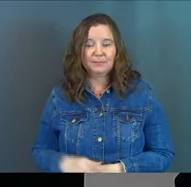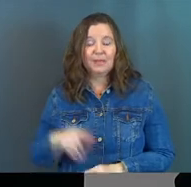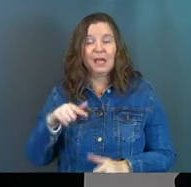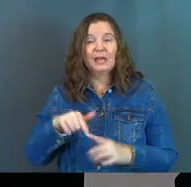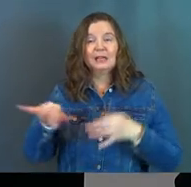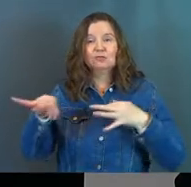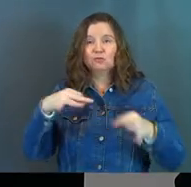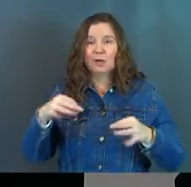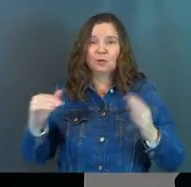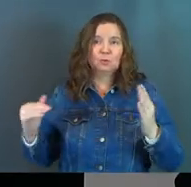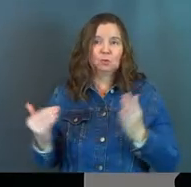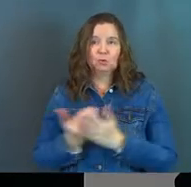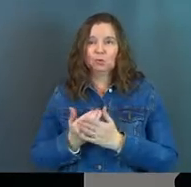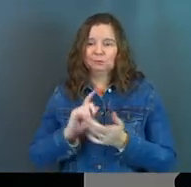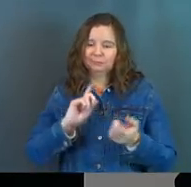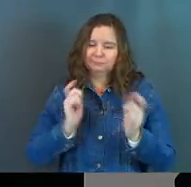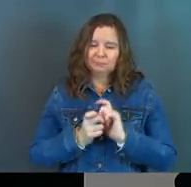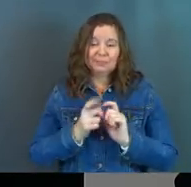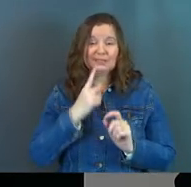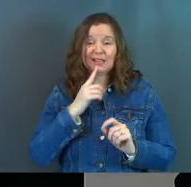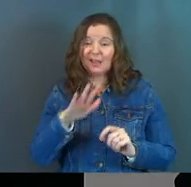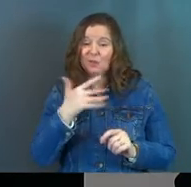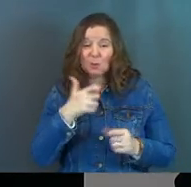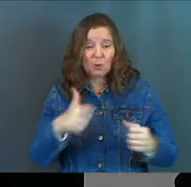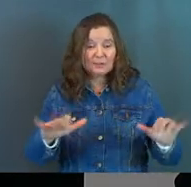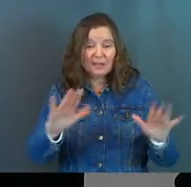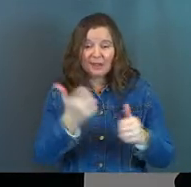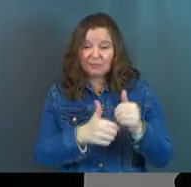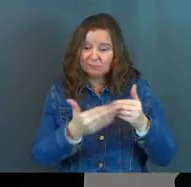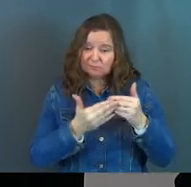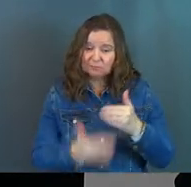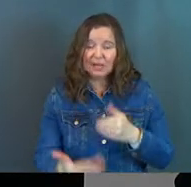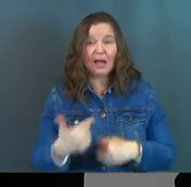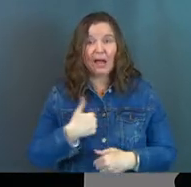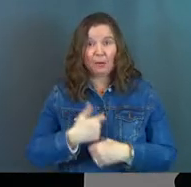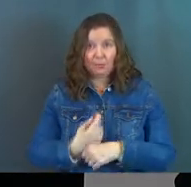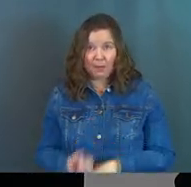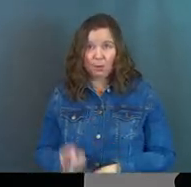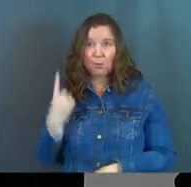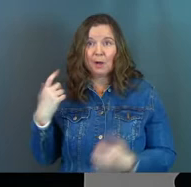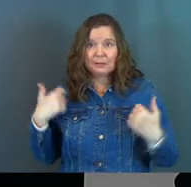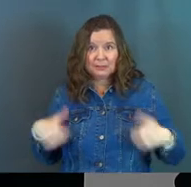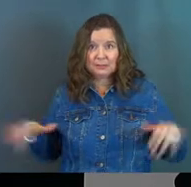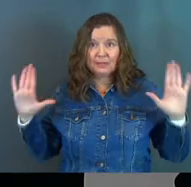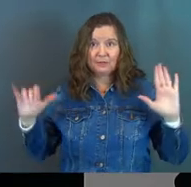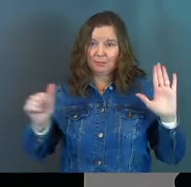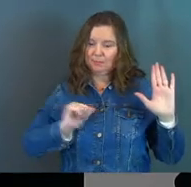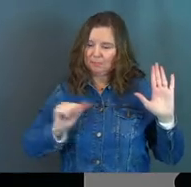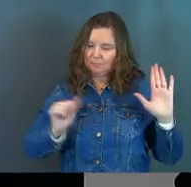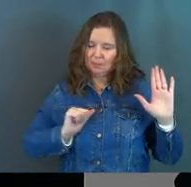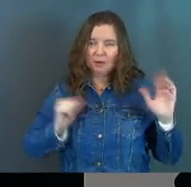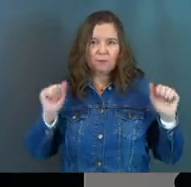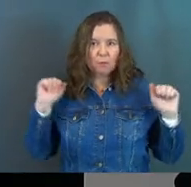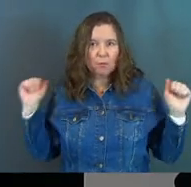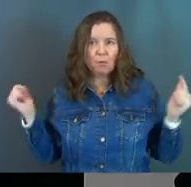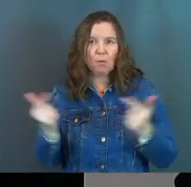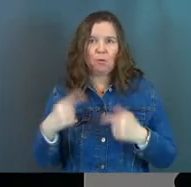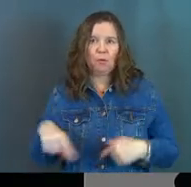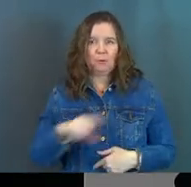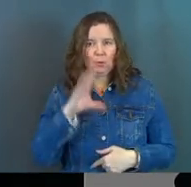And he redefines the whole thing and says, you won't all make a sacrifice. I'll make one sacrifice myself for all of